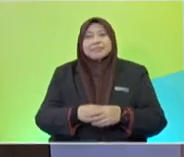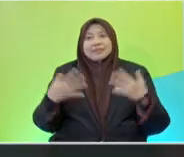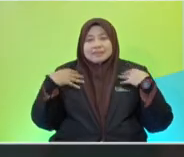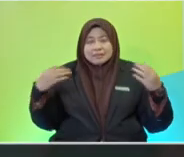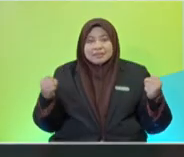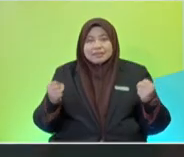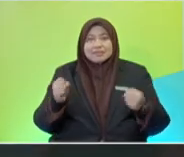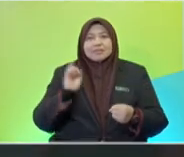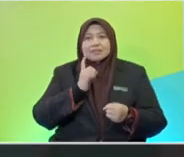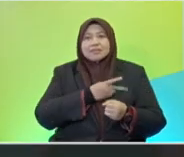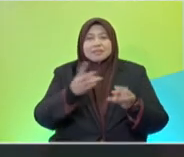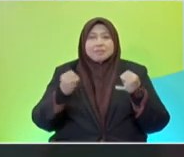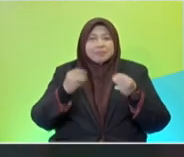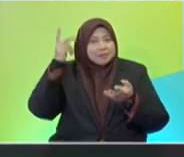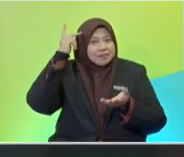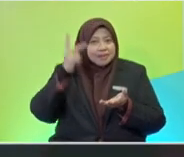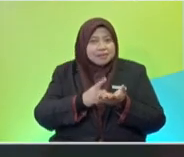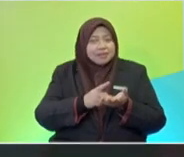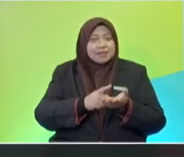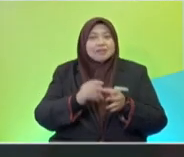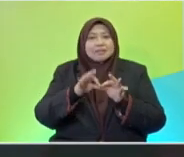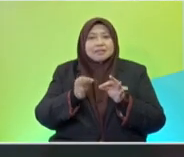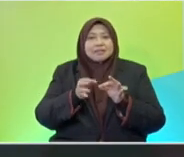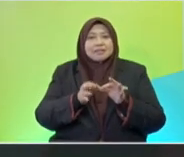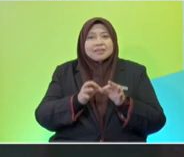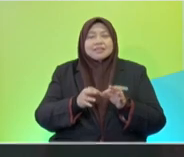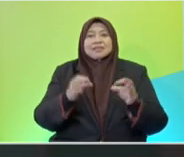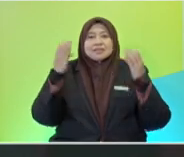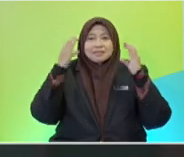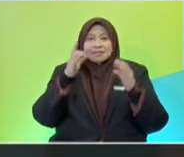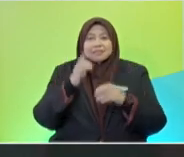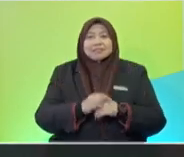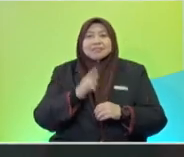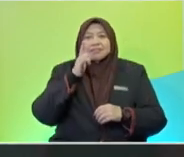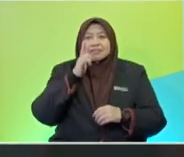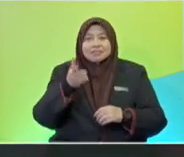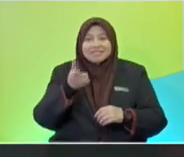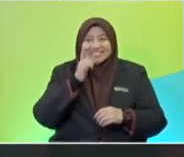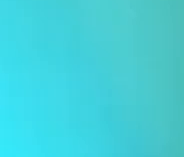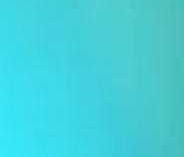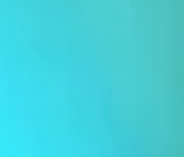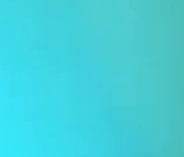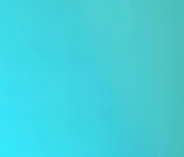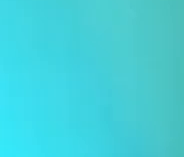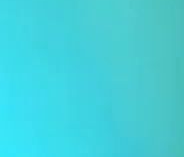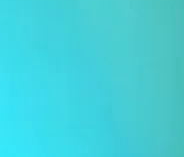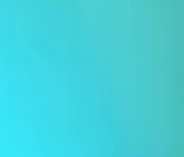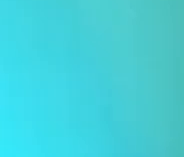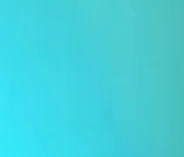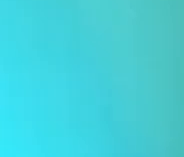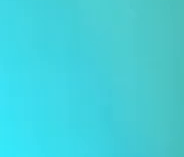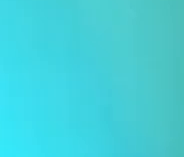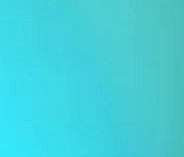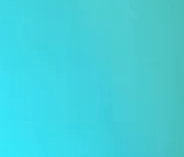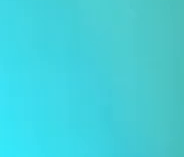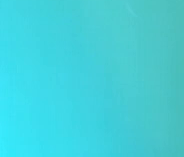we also like to introduce our sign language interpreter of the day, which is none other than Teacher Shazlin. Hi Teacher! And